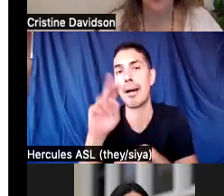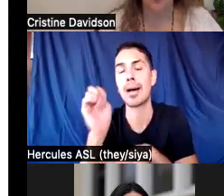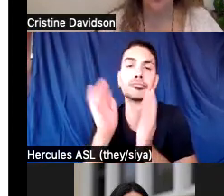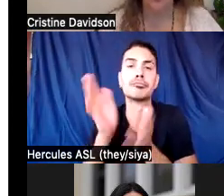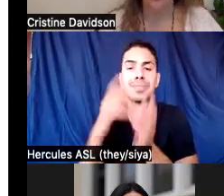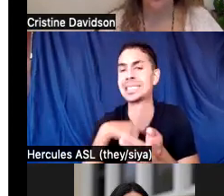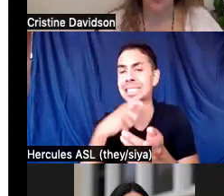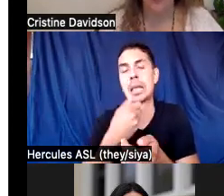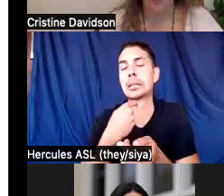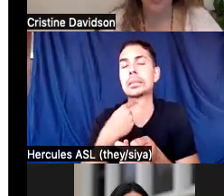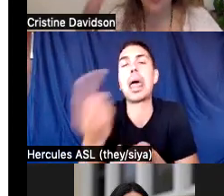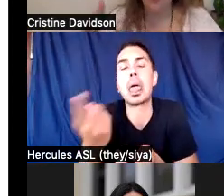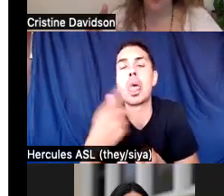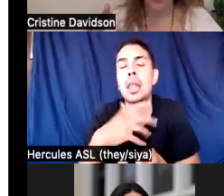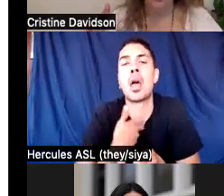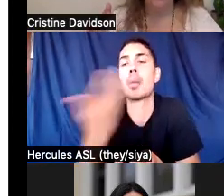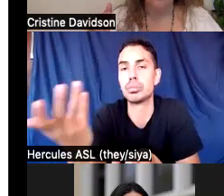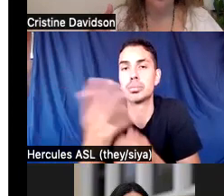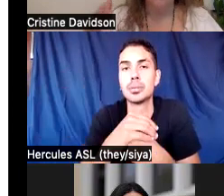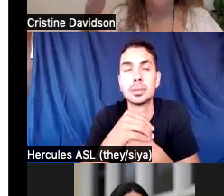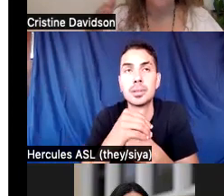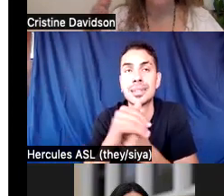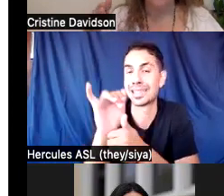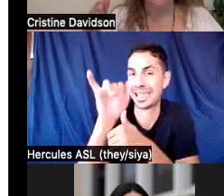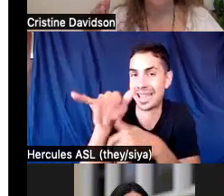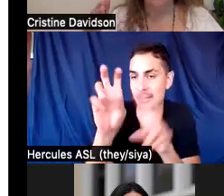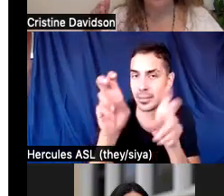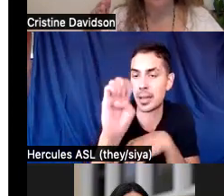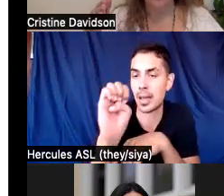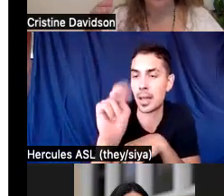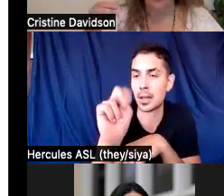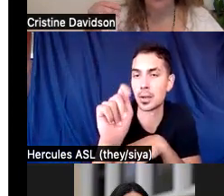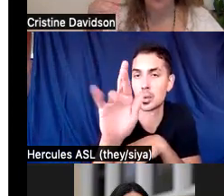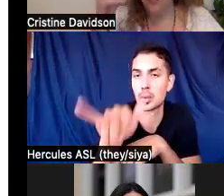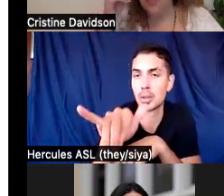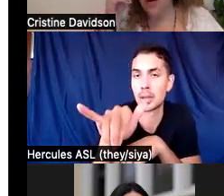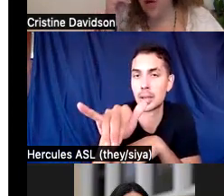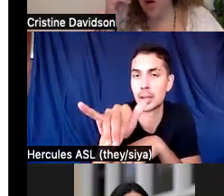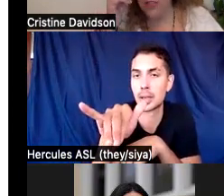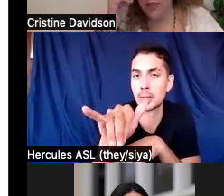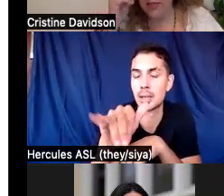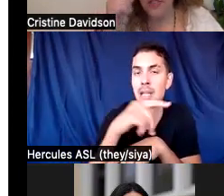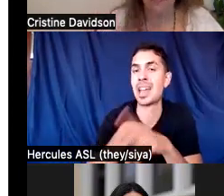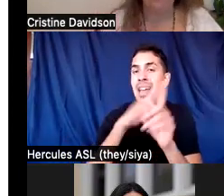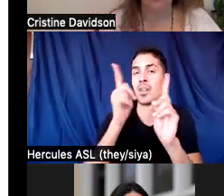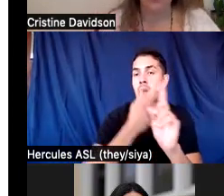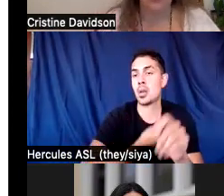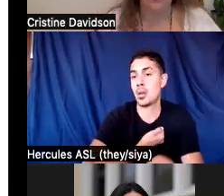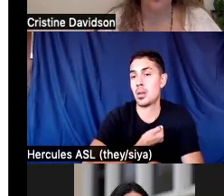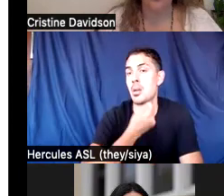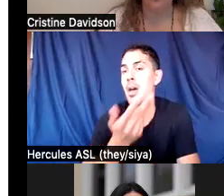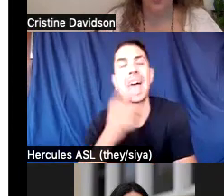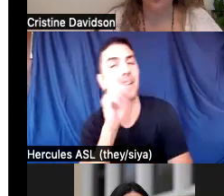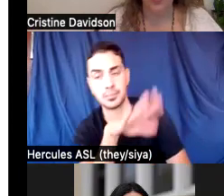right? So their entry point is really important, right? And so that's why we always believe a survivor when